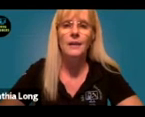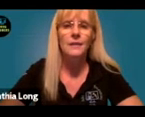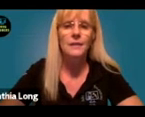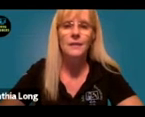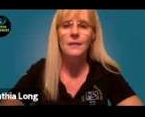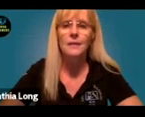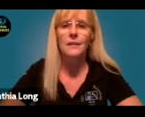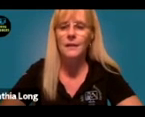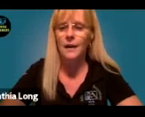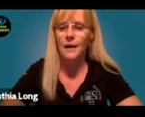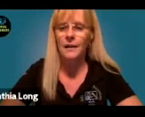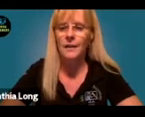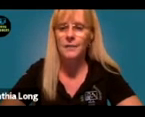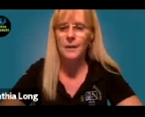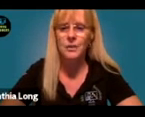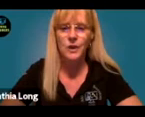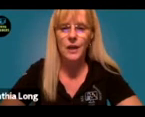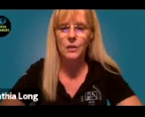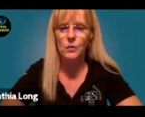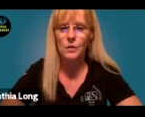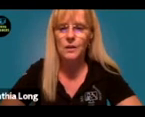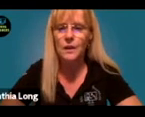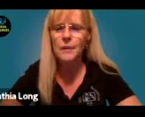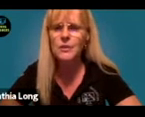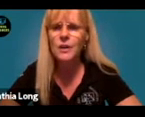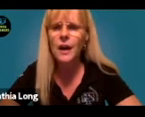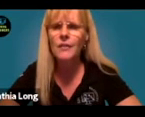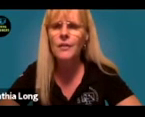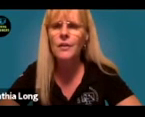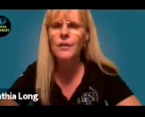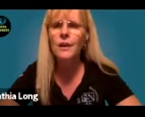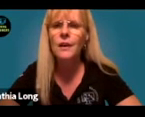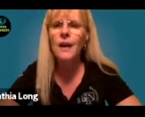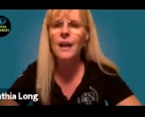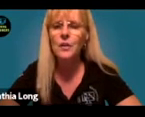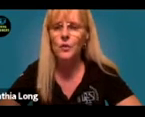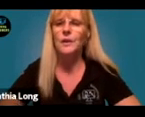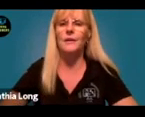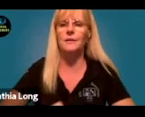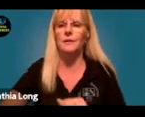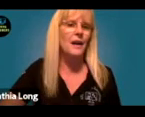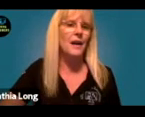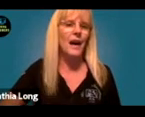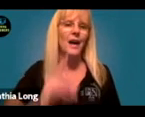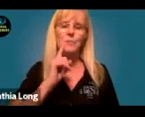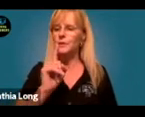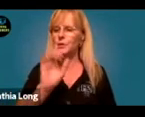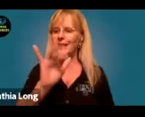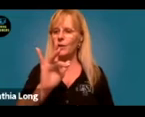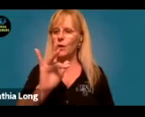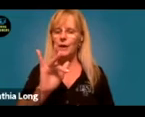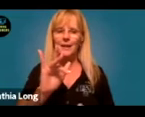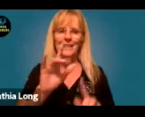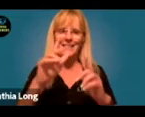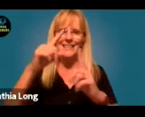And I need to make sure, Eleanor, make sure I have her. Eleanor, yes. I'm going to